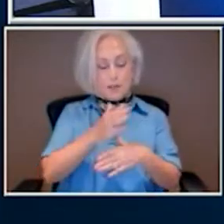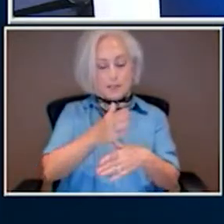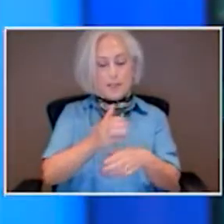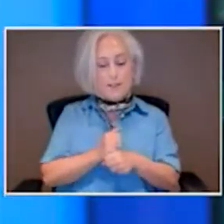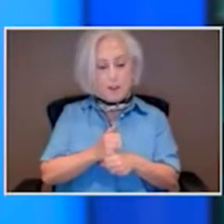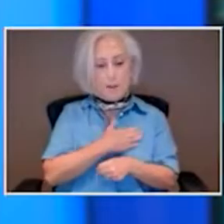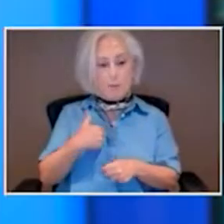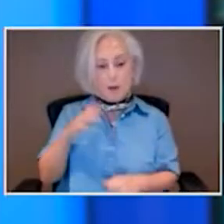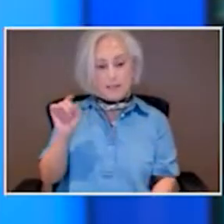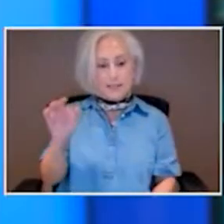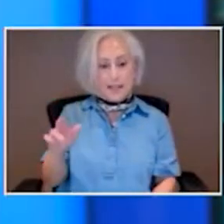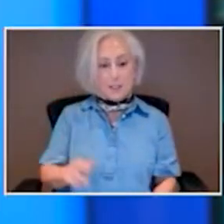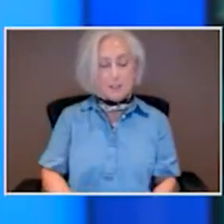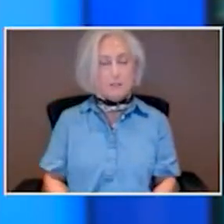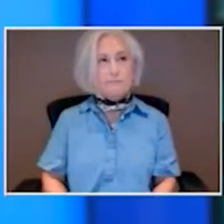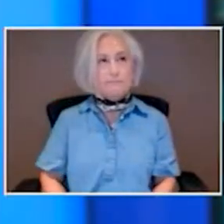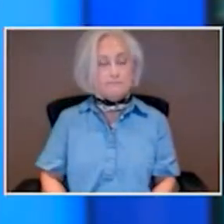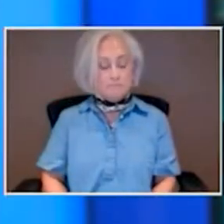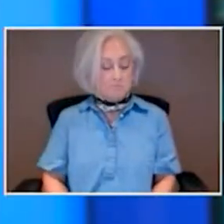Great question. To date,